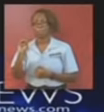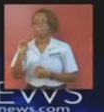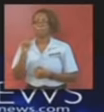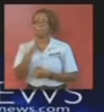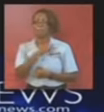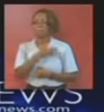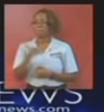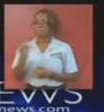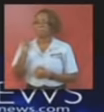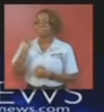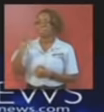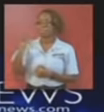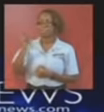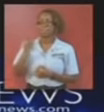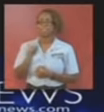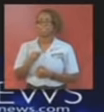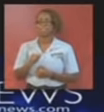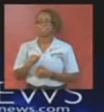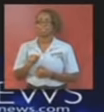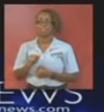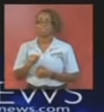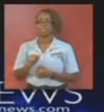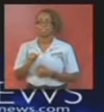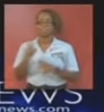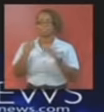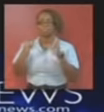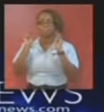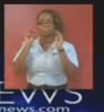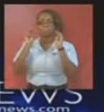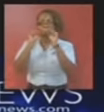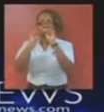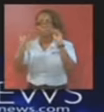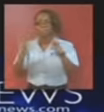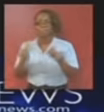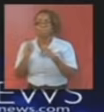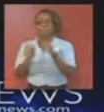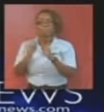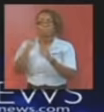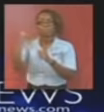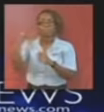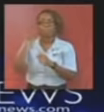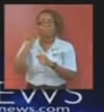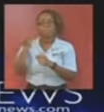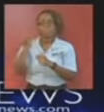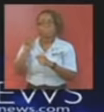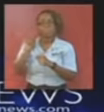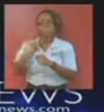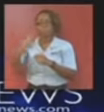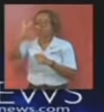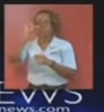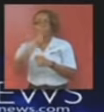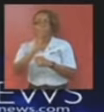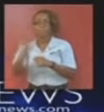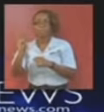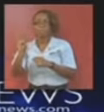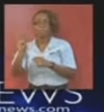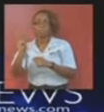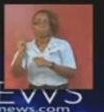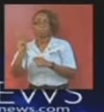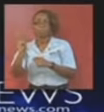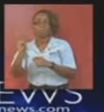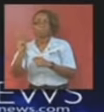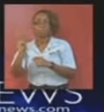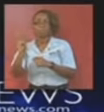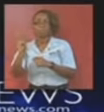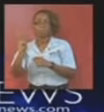is the dark areas I see now in central and northwest. A few weeks ago, it was in south. Can you say